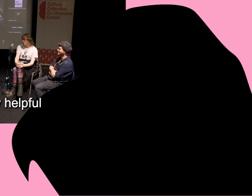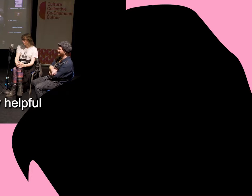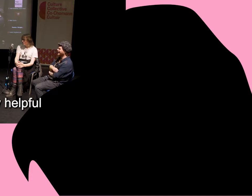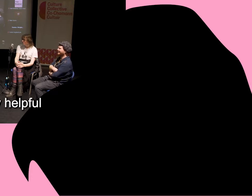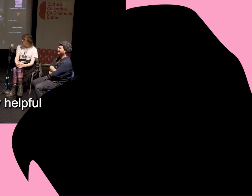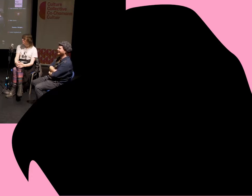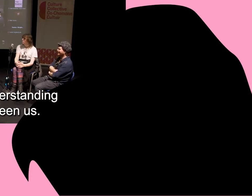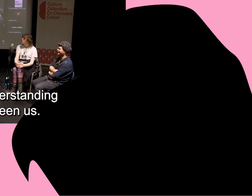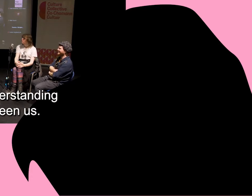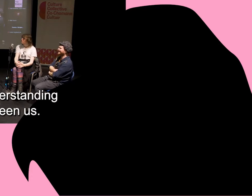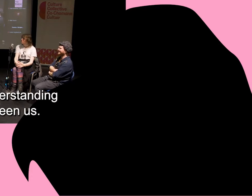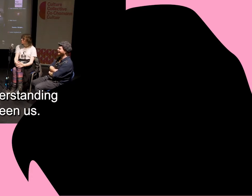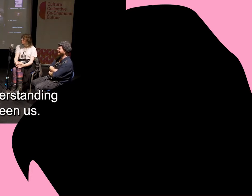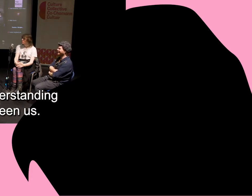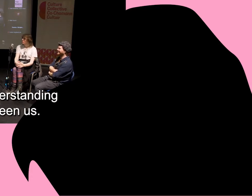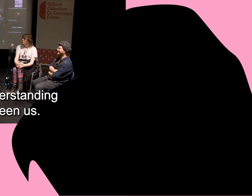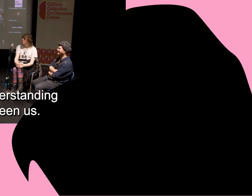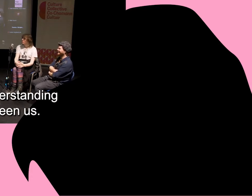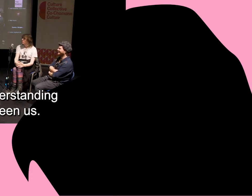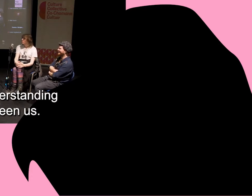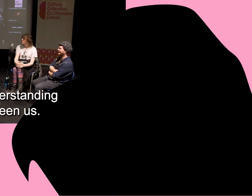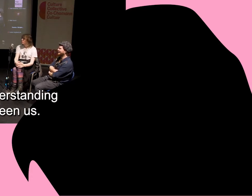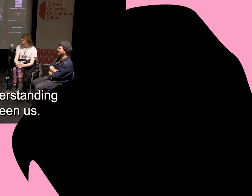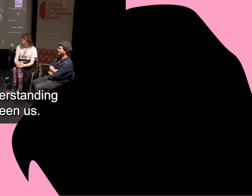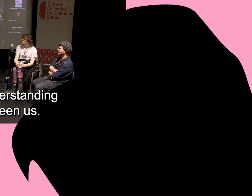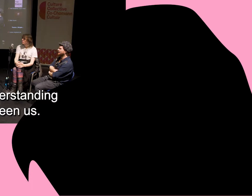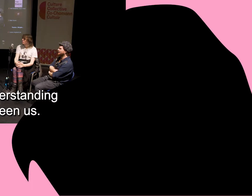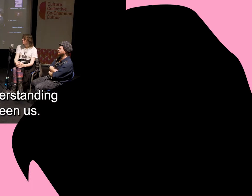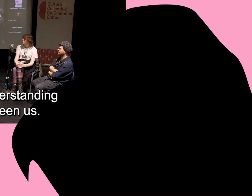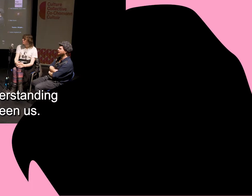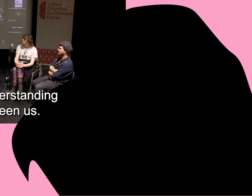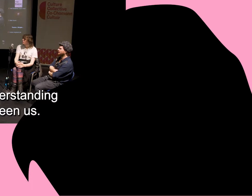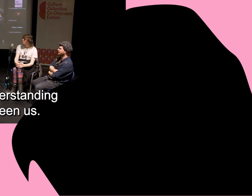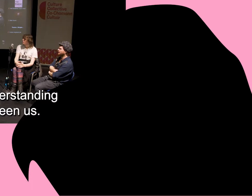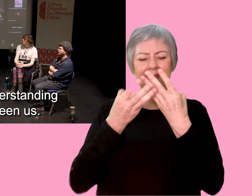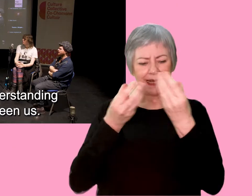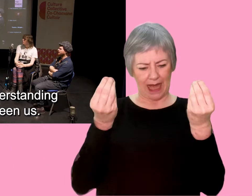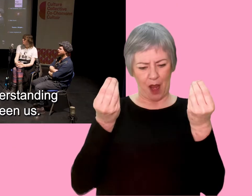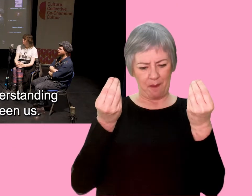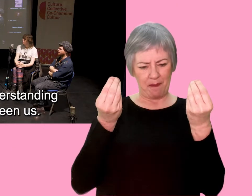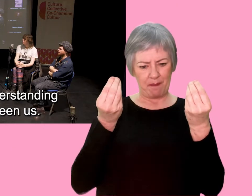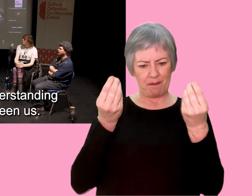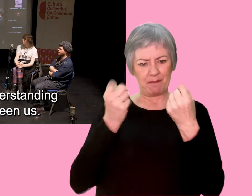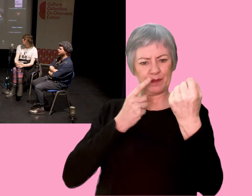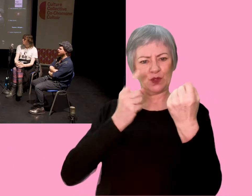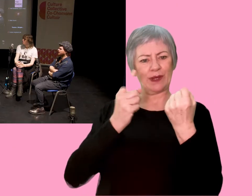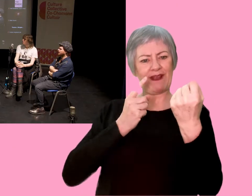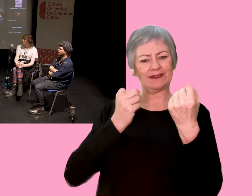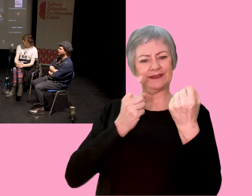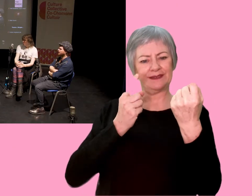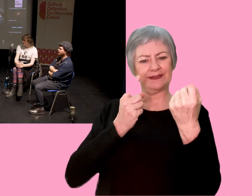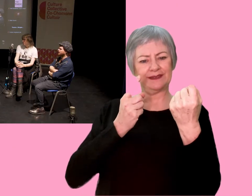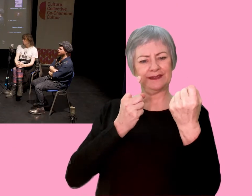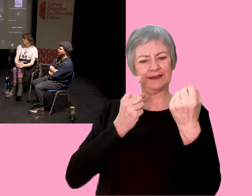very helpful, but because the misunderstanding make a big gap between us.